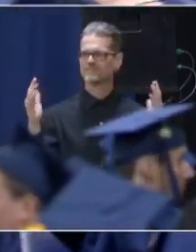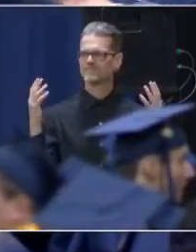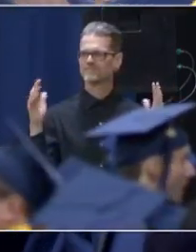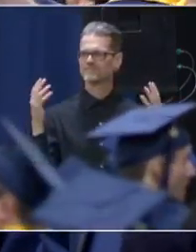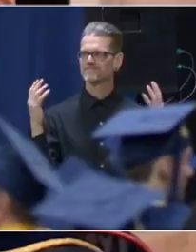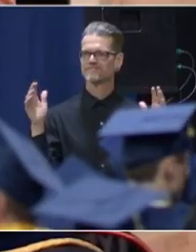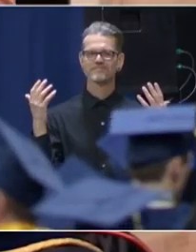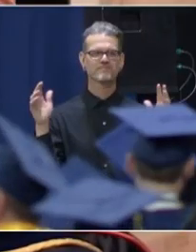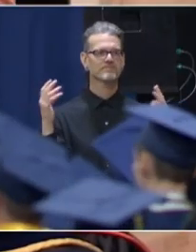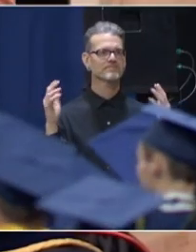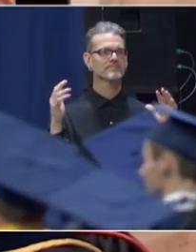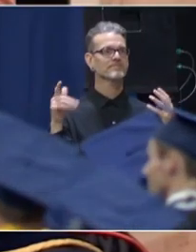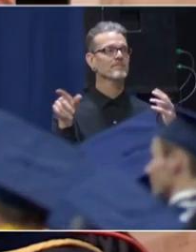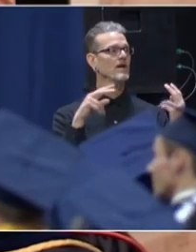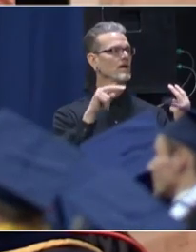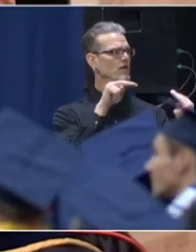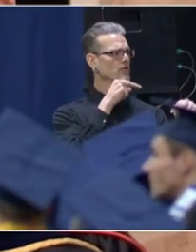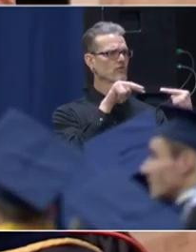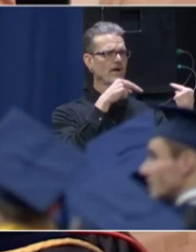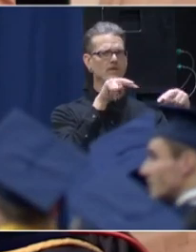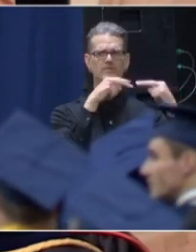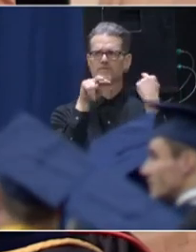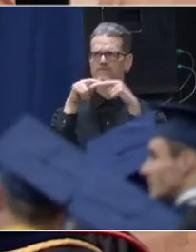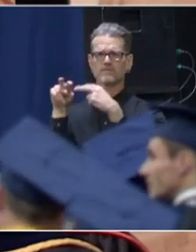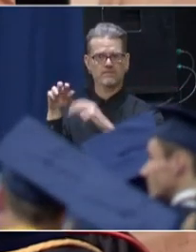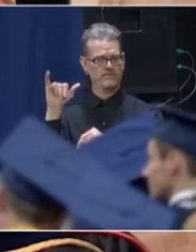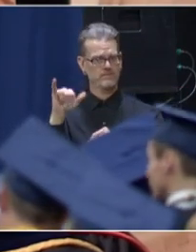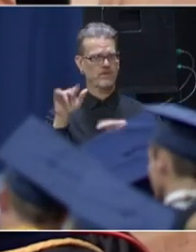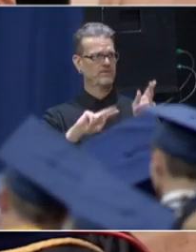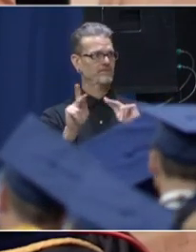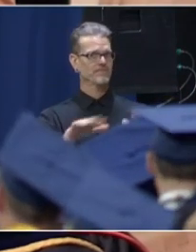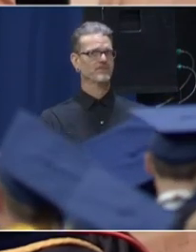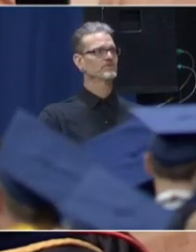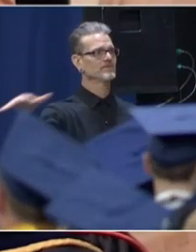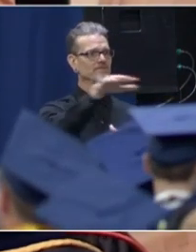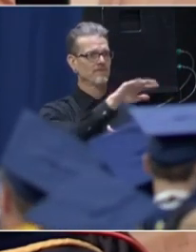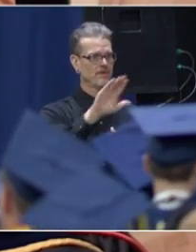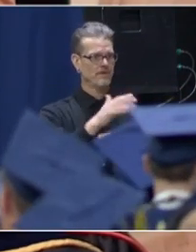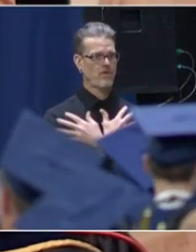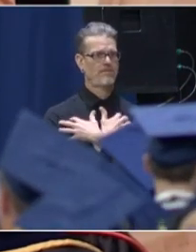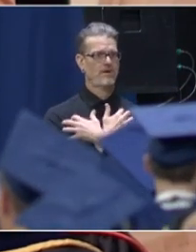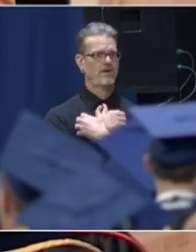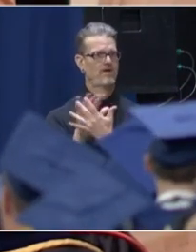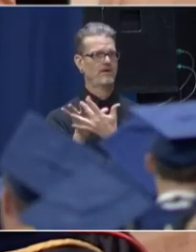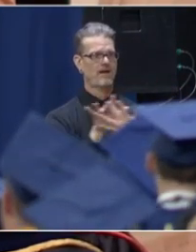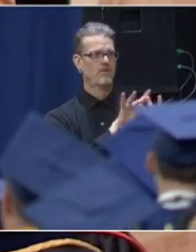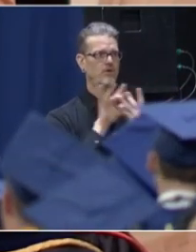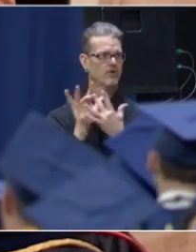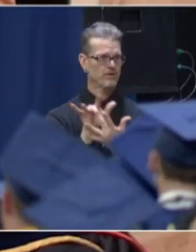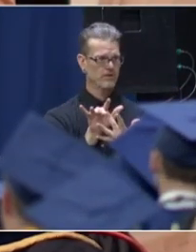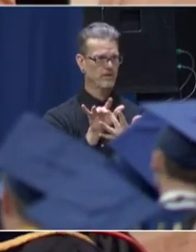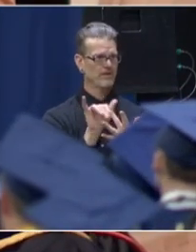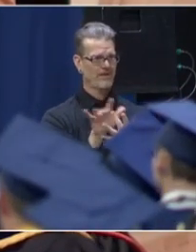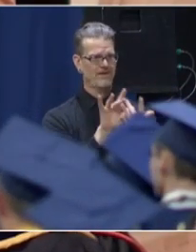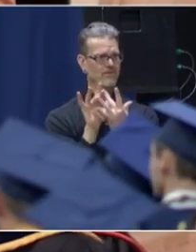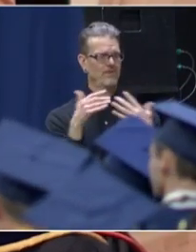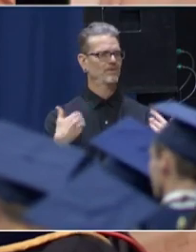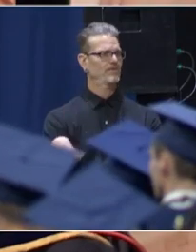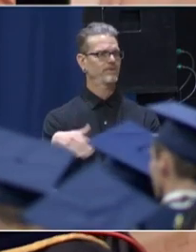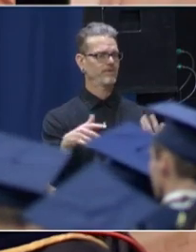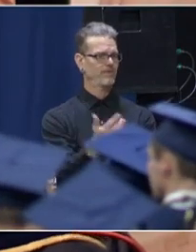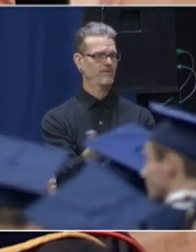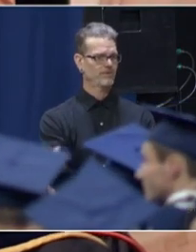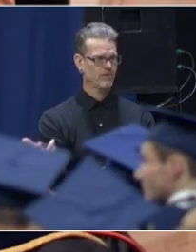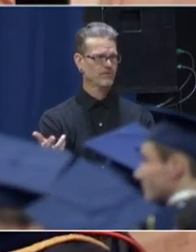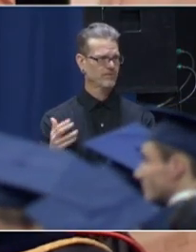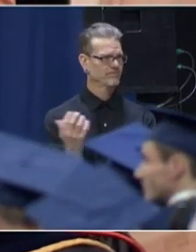So look around you, graduates. These individuals are your bare network. This network is a tremendous resource